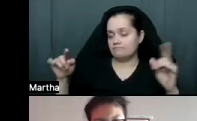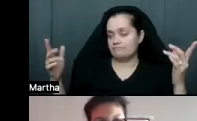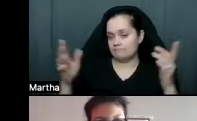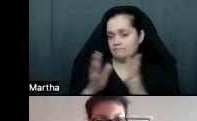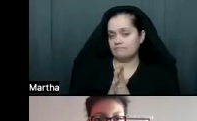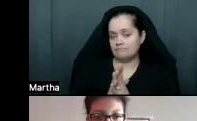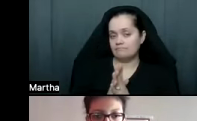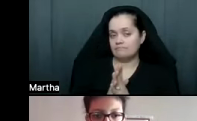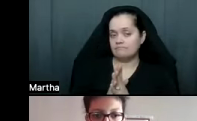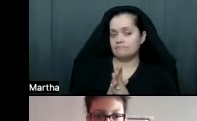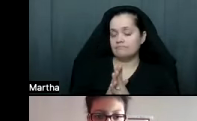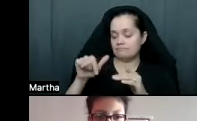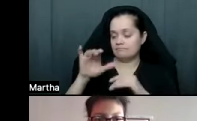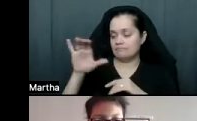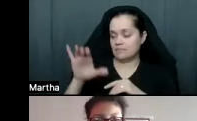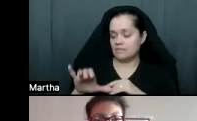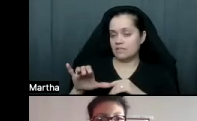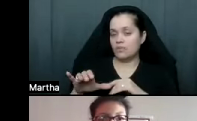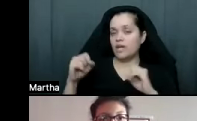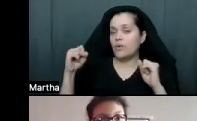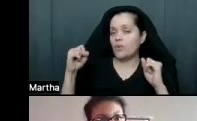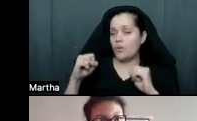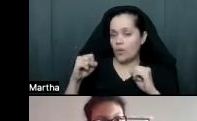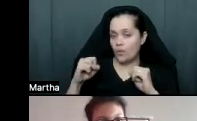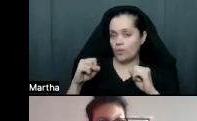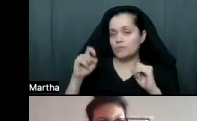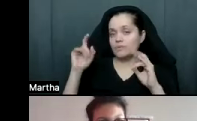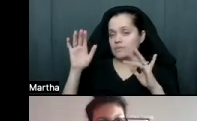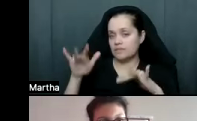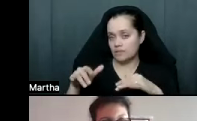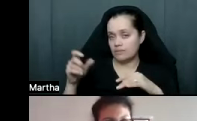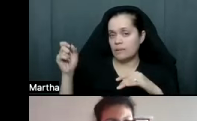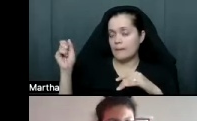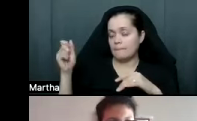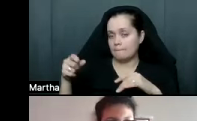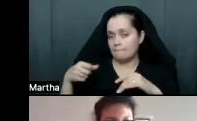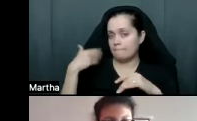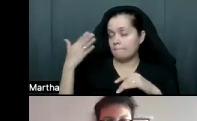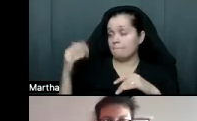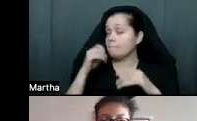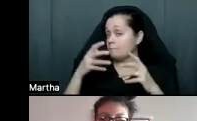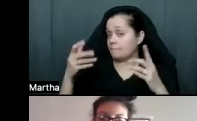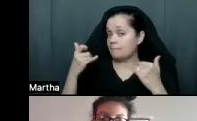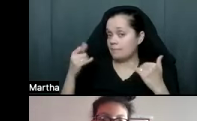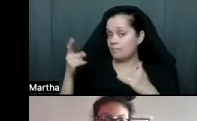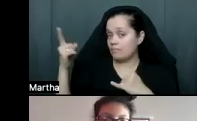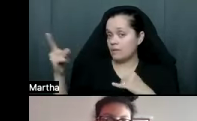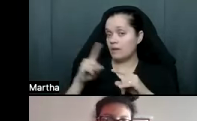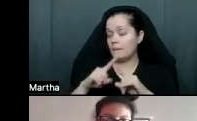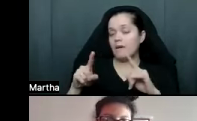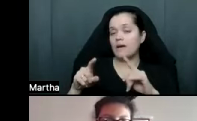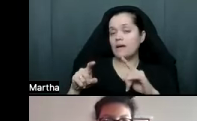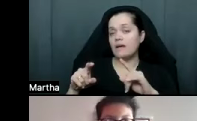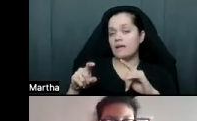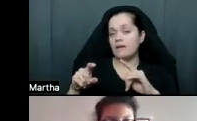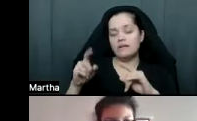You know, in Chicago, we get cold and we get snow. Not much right now, but